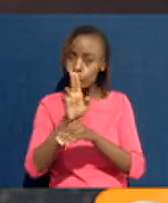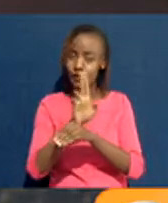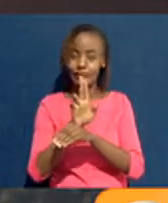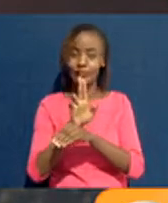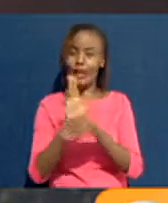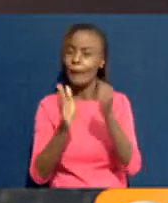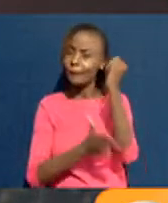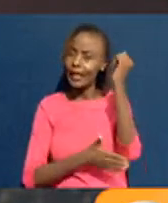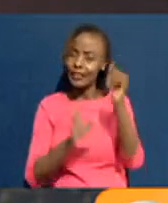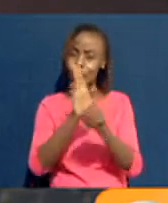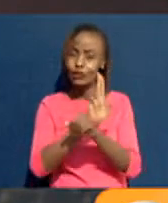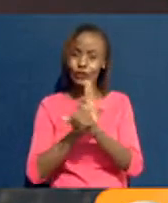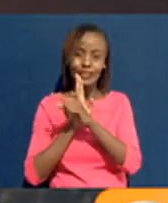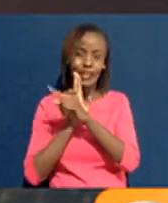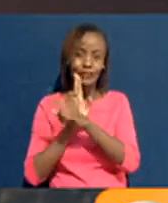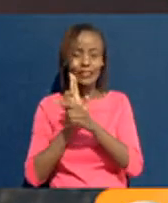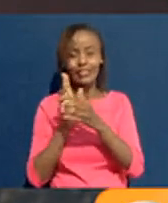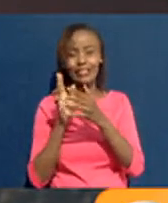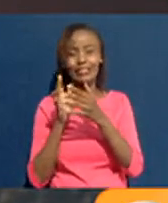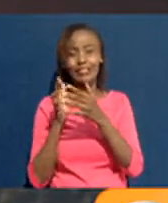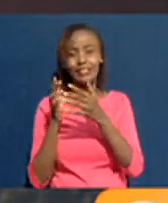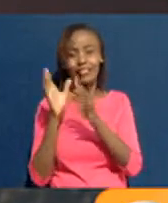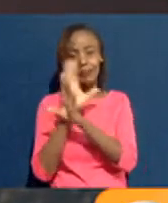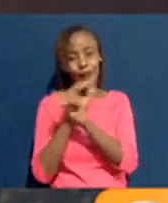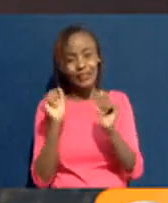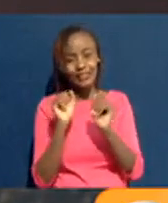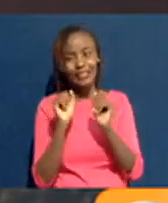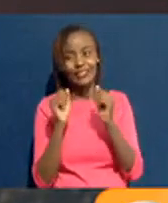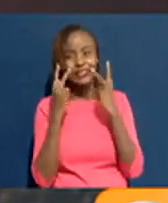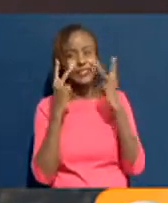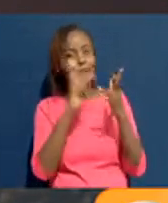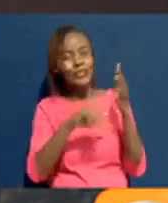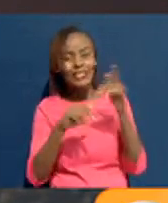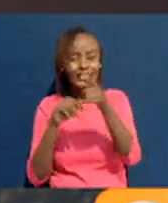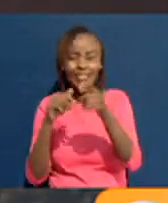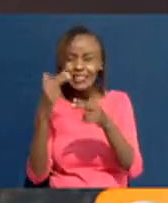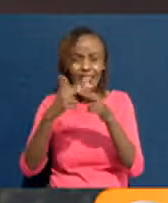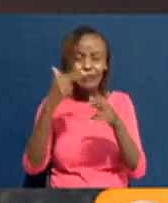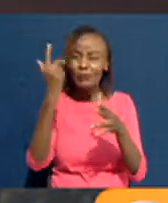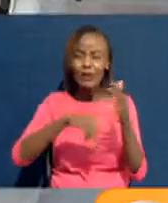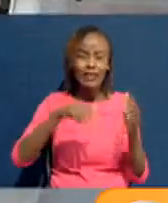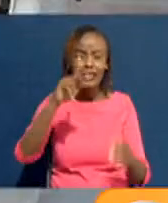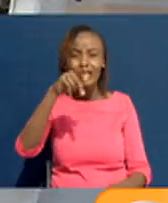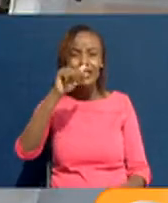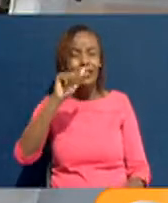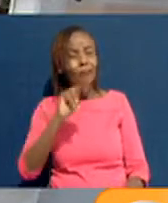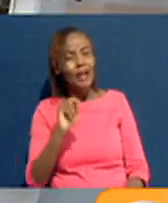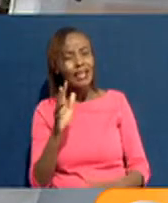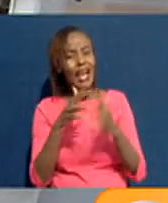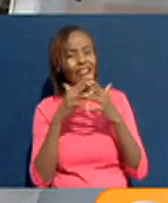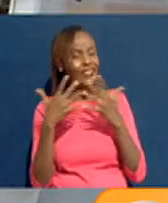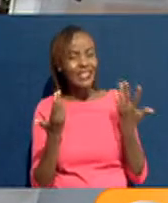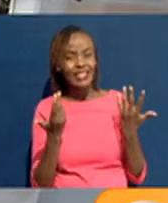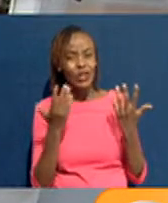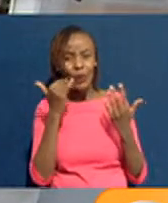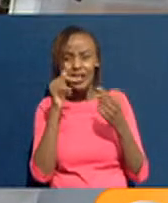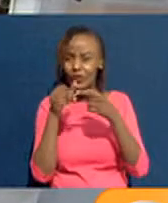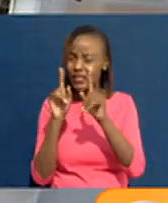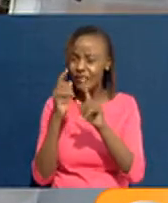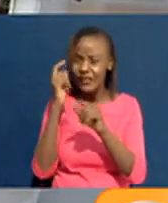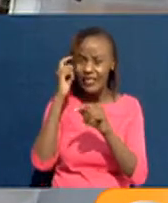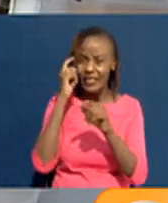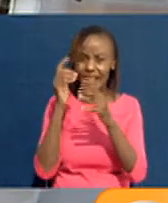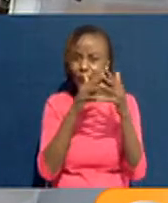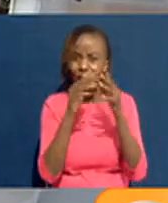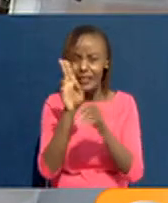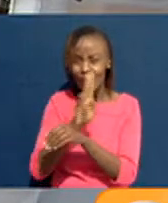To try to look like, you know, this thing about Pan-Africa. You're so firm on being used by the U.S. Yes. How so? How do you know that? Because,